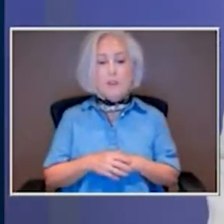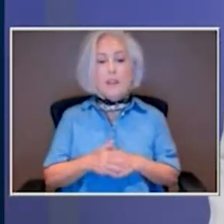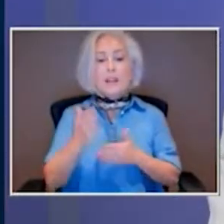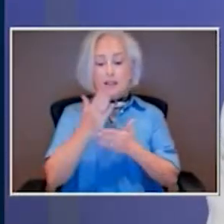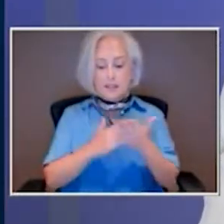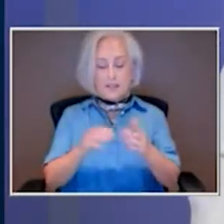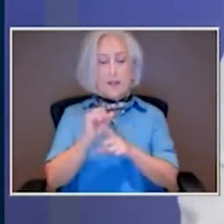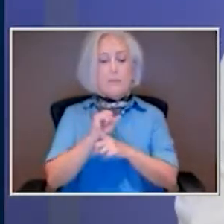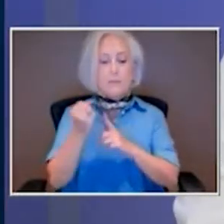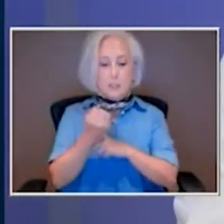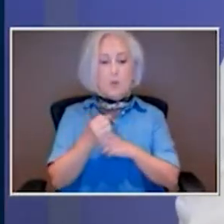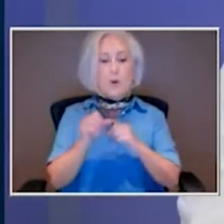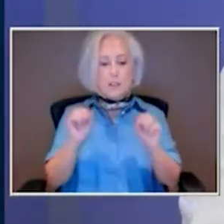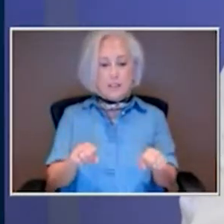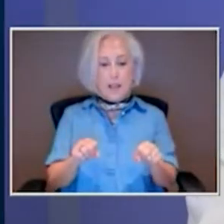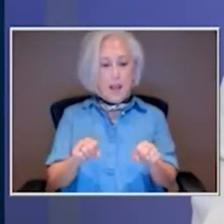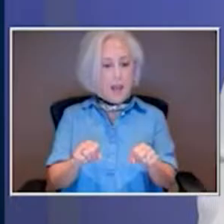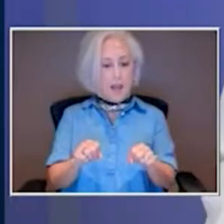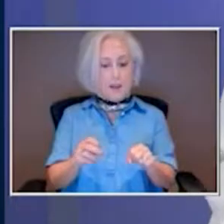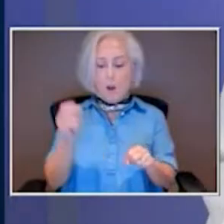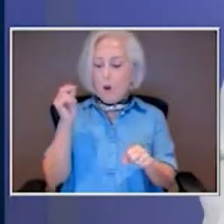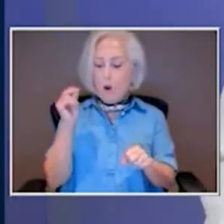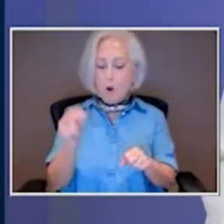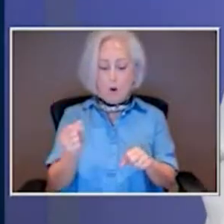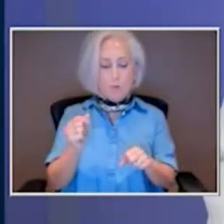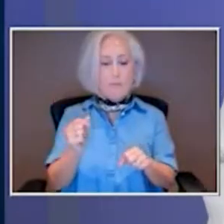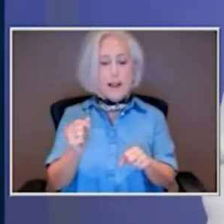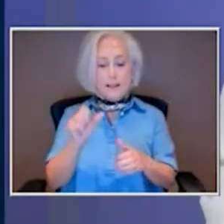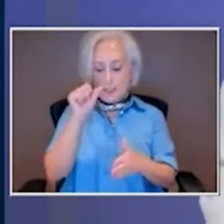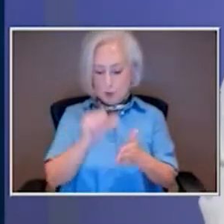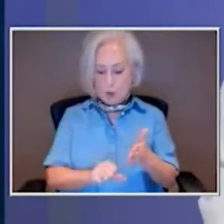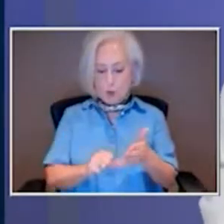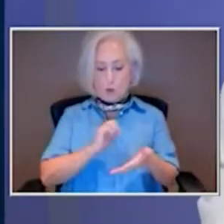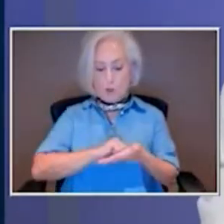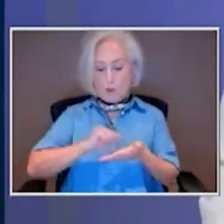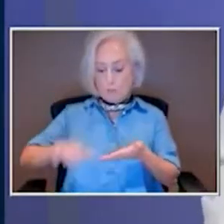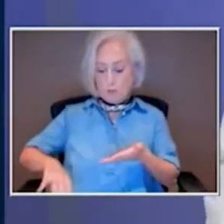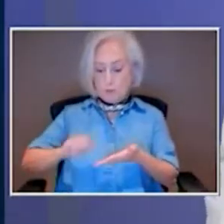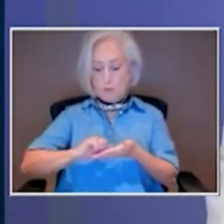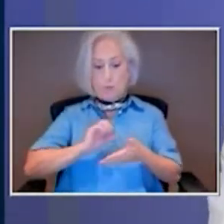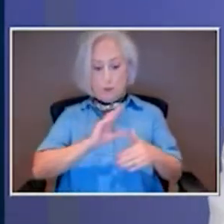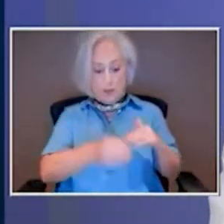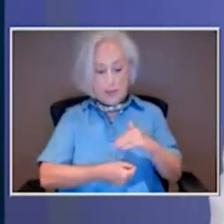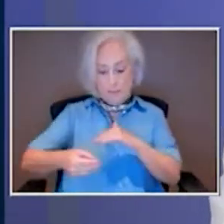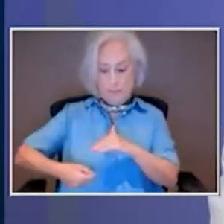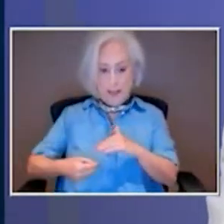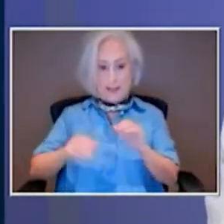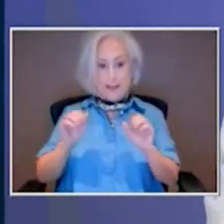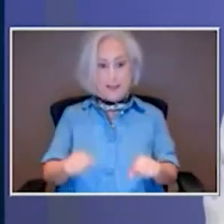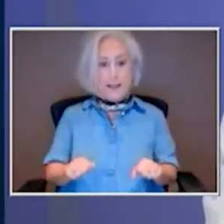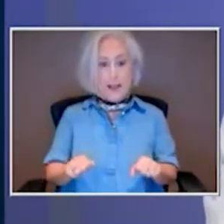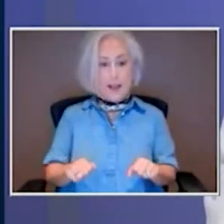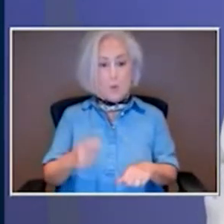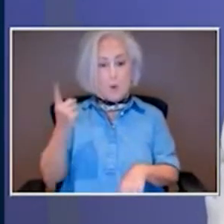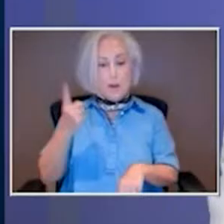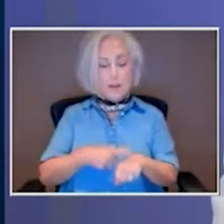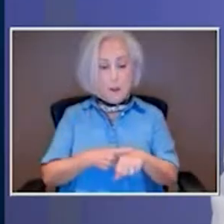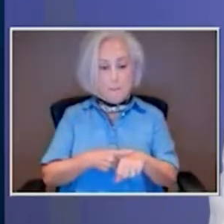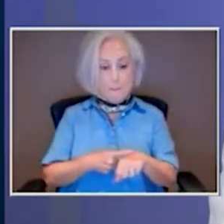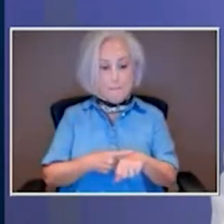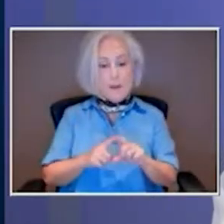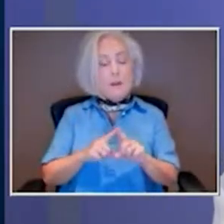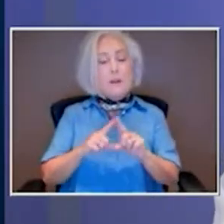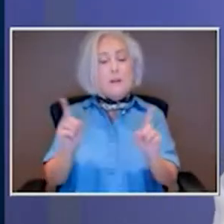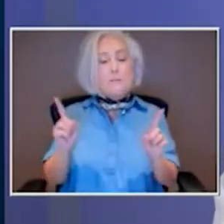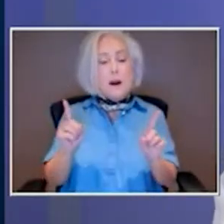circumstances, we can go like straight to an implant, and sometimes we can even complete your reconstruction in one go. But even if we